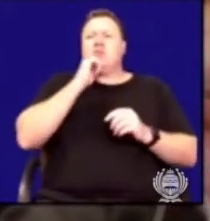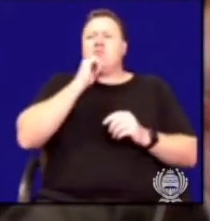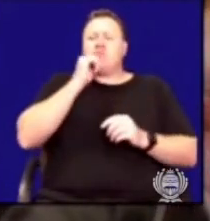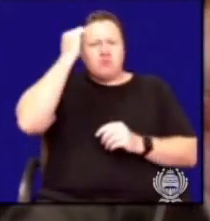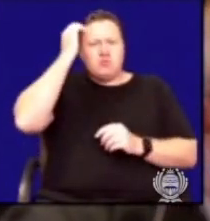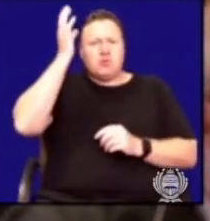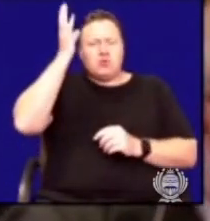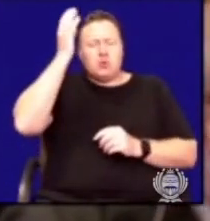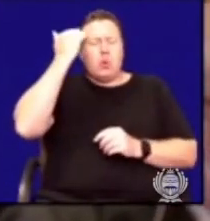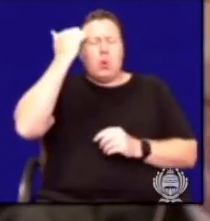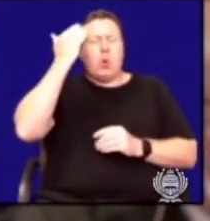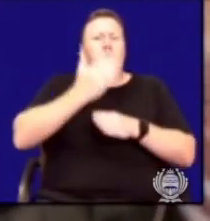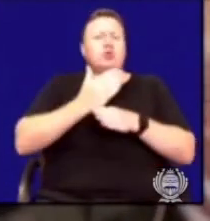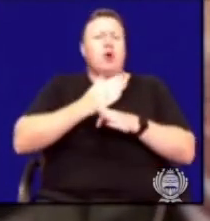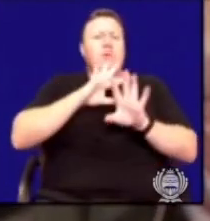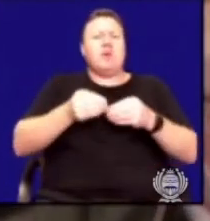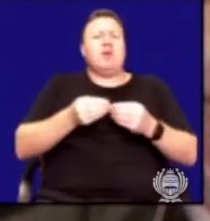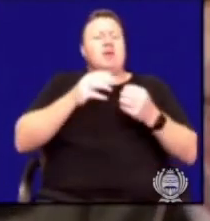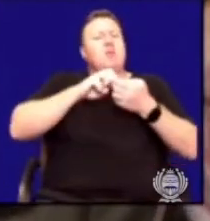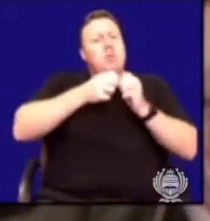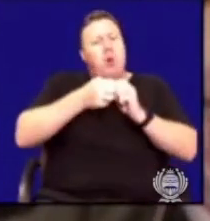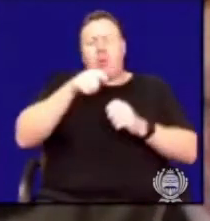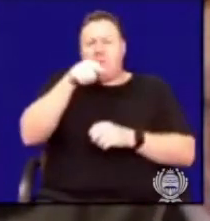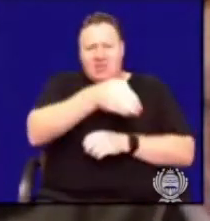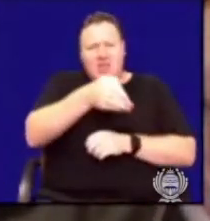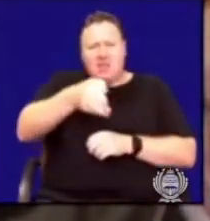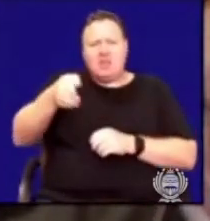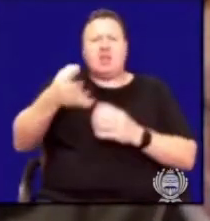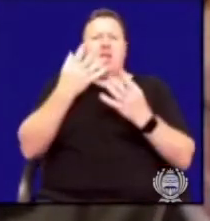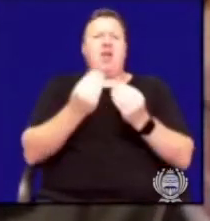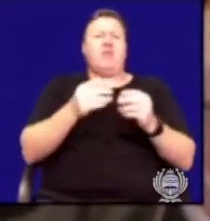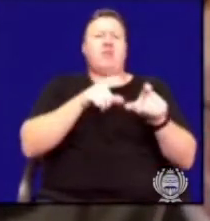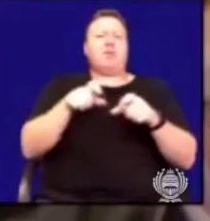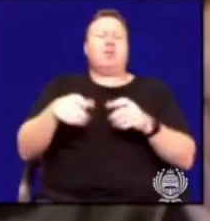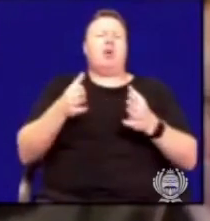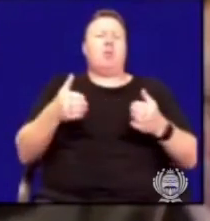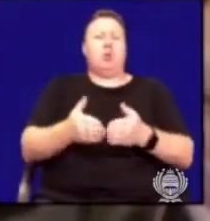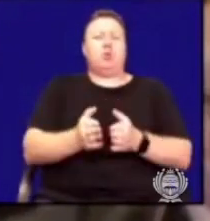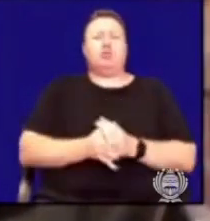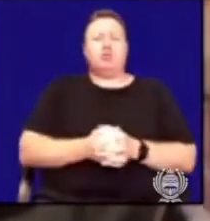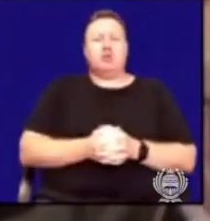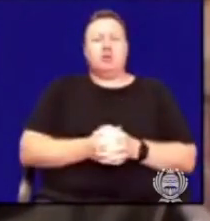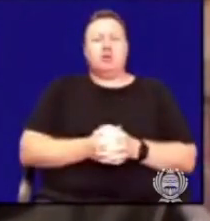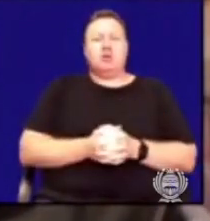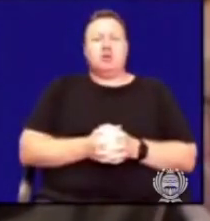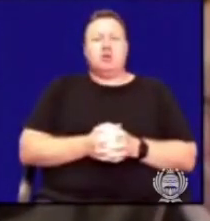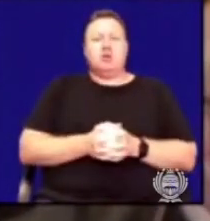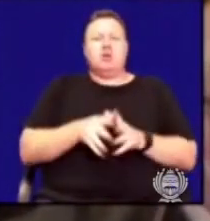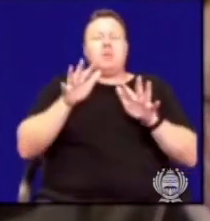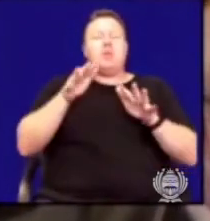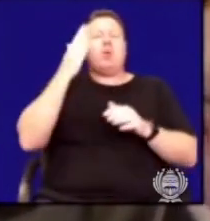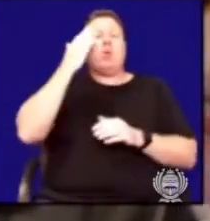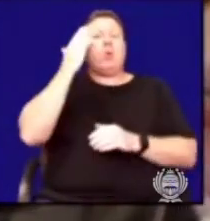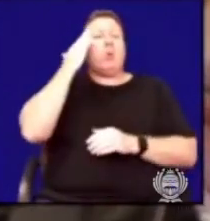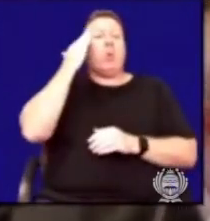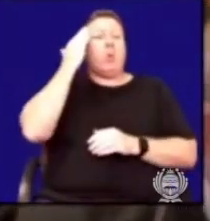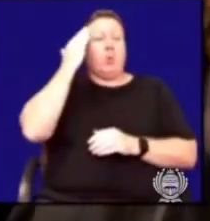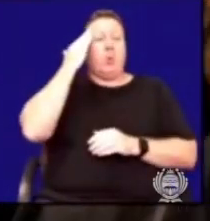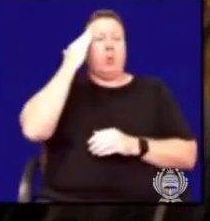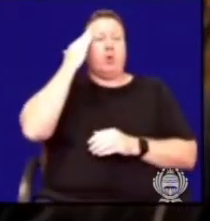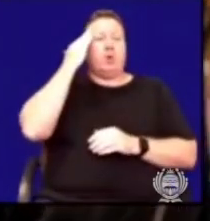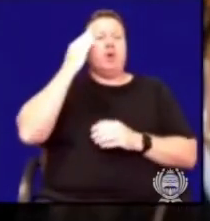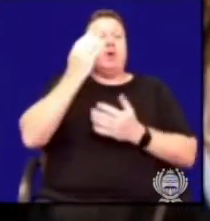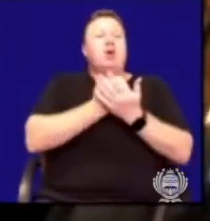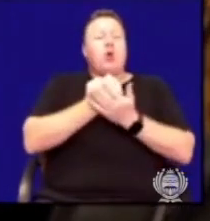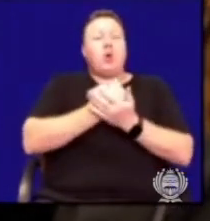needed. Mr. President, if those of us who understand how to get our economy going and growing can all agree that we need to